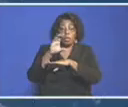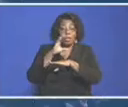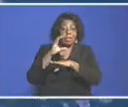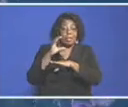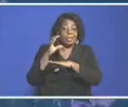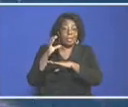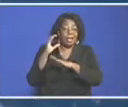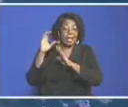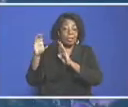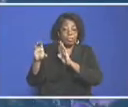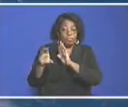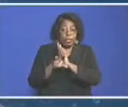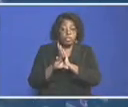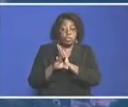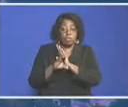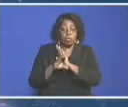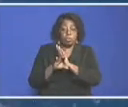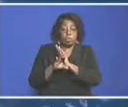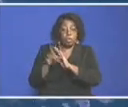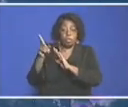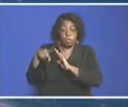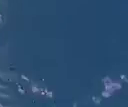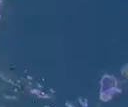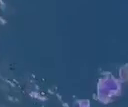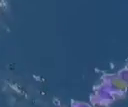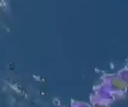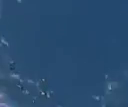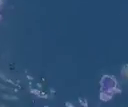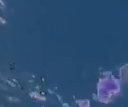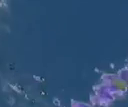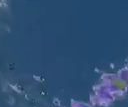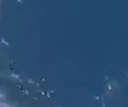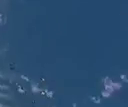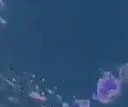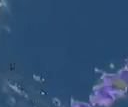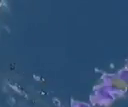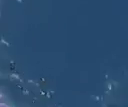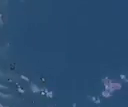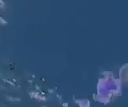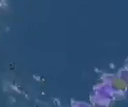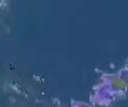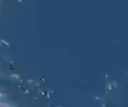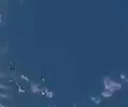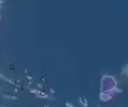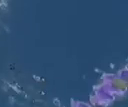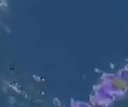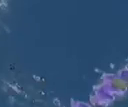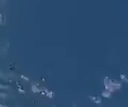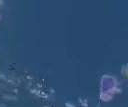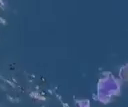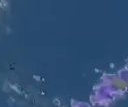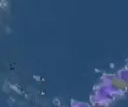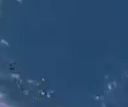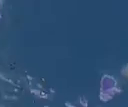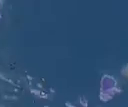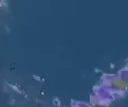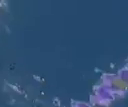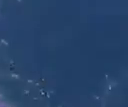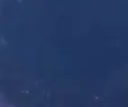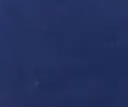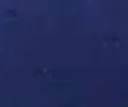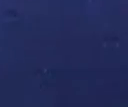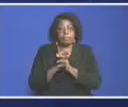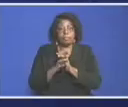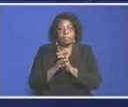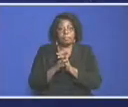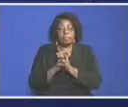the well-defined circulation starting to develop in that system just to the north and east of the Bahamas. Most of the showers remain offshore.